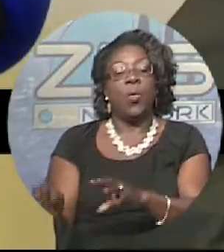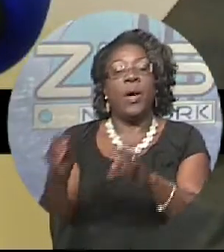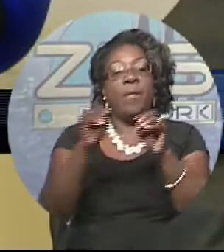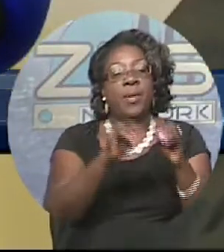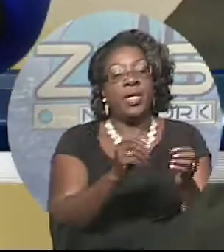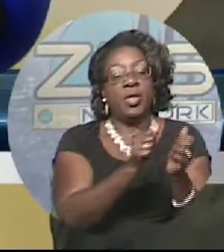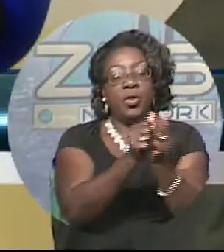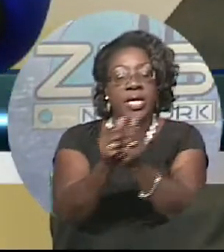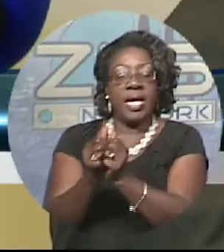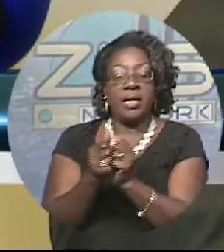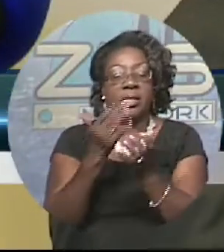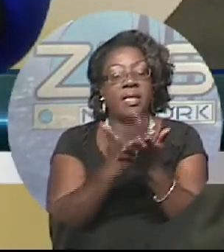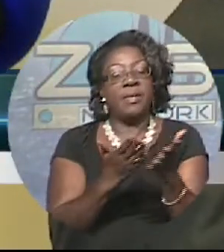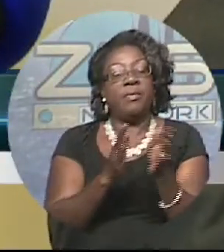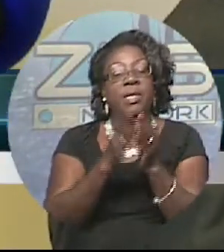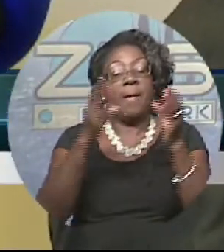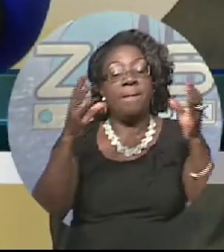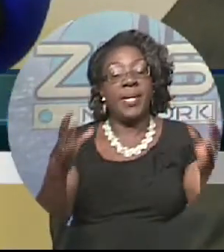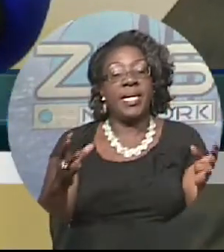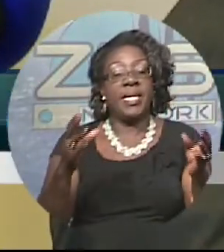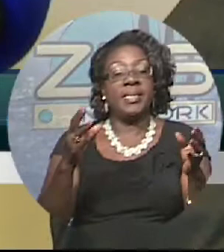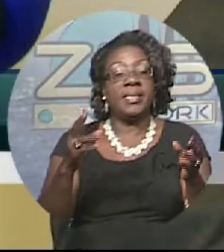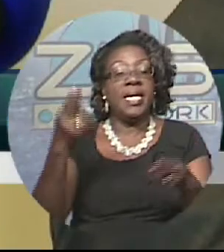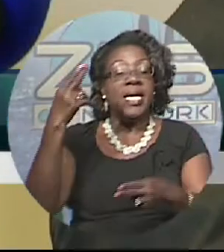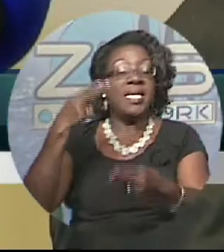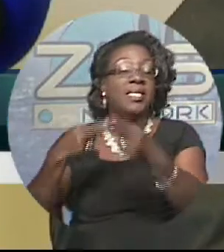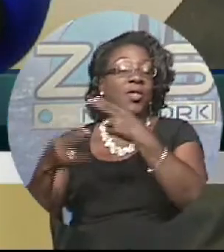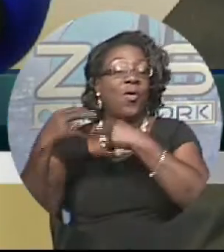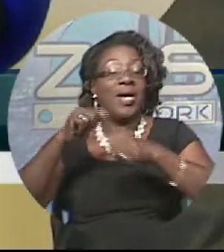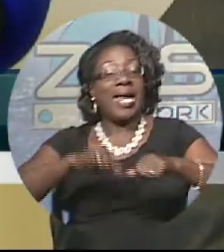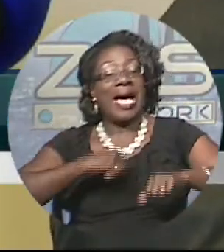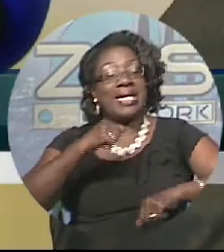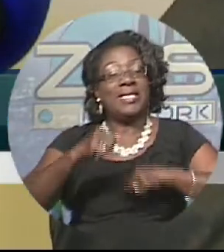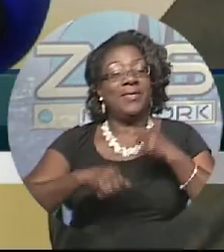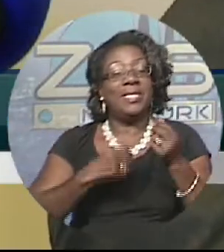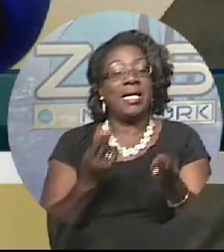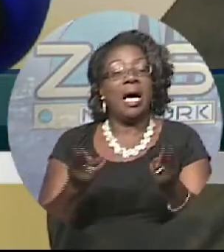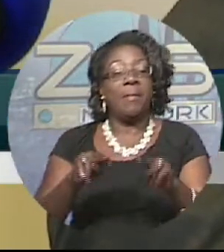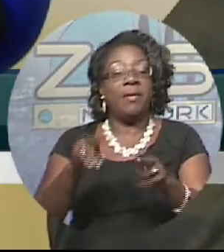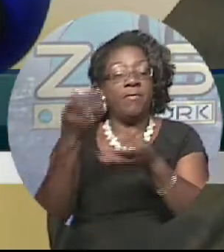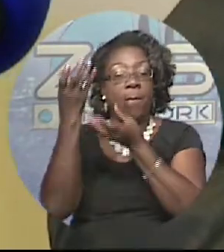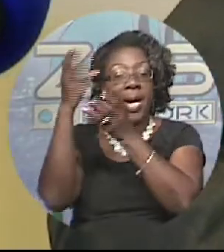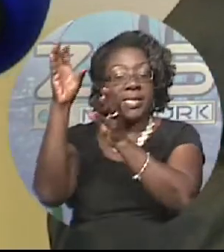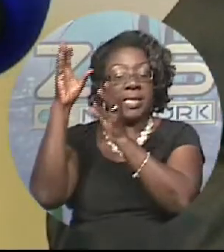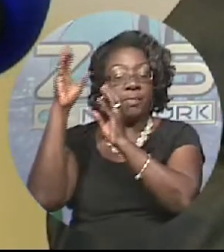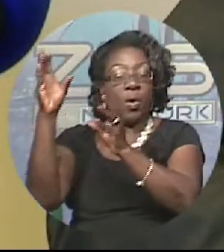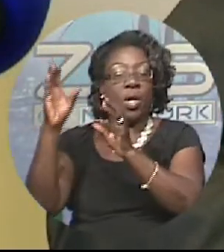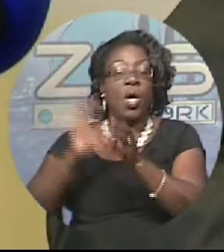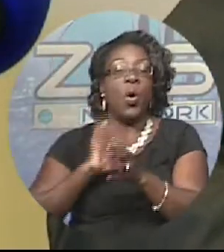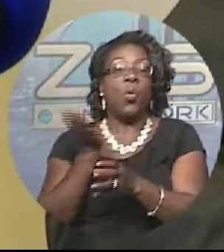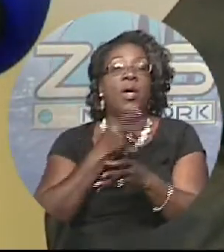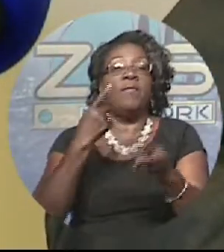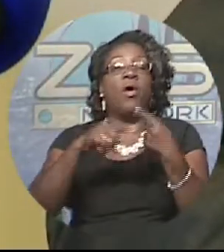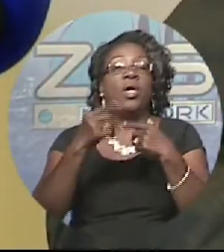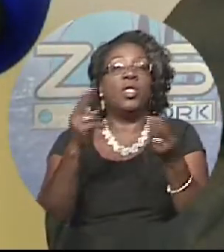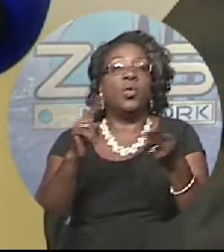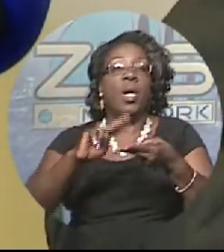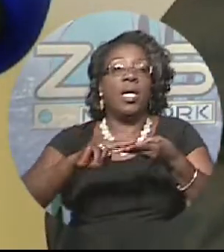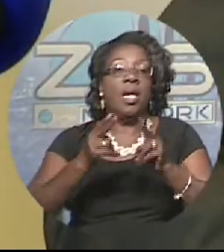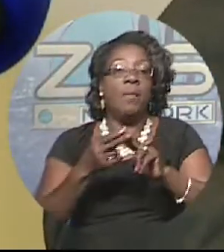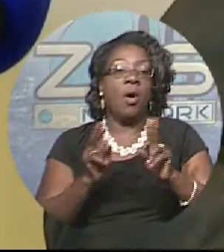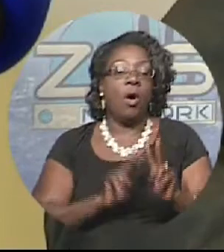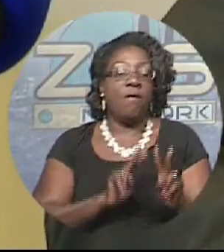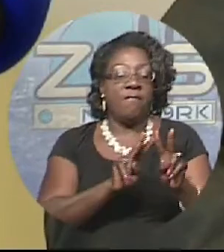the biggest historical activity that has happened for basketball. We have gone to a number of funerals recently,